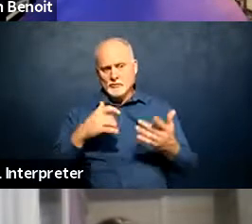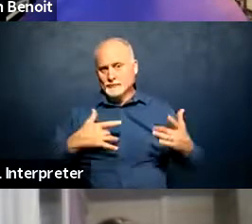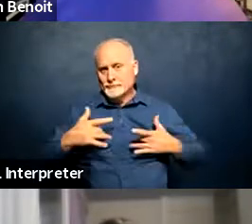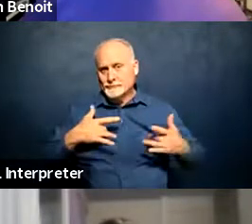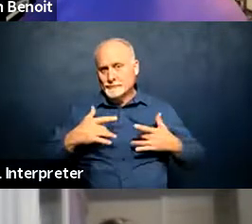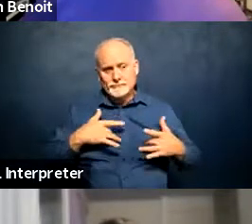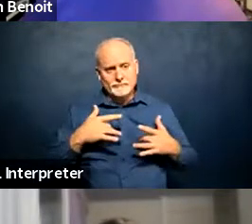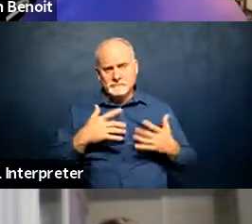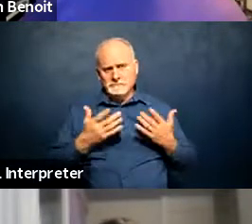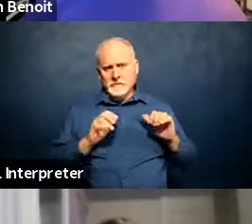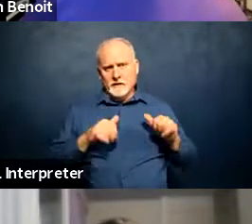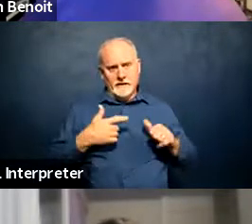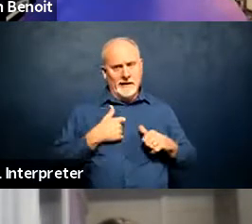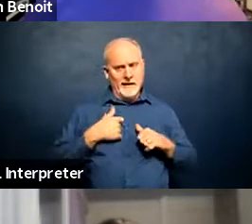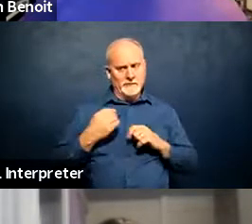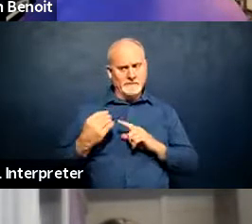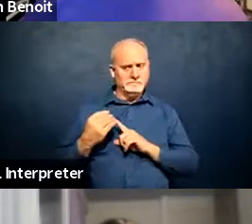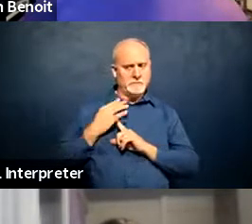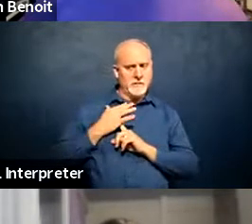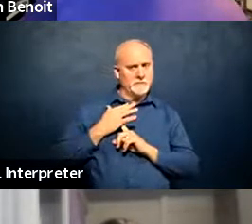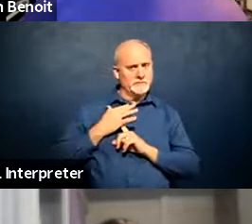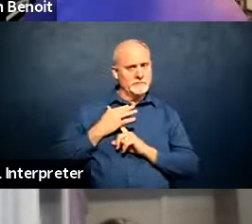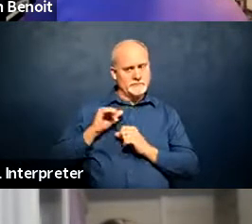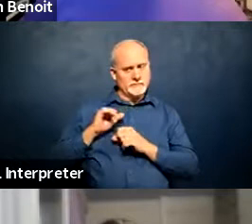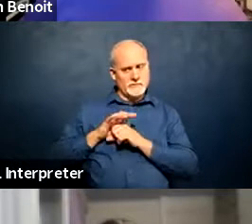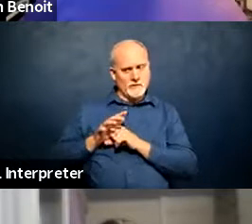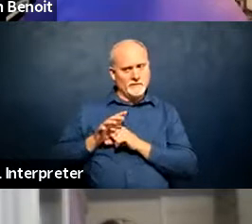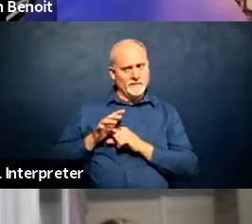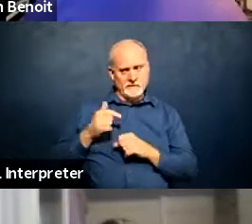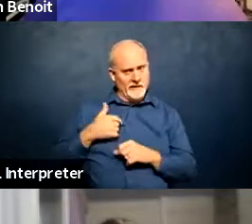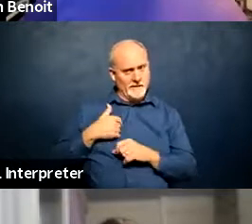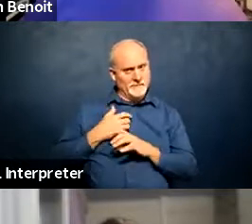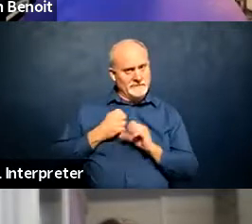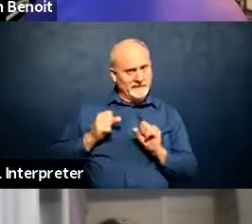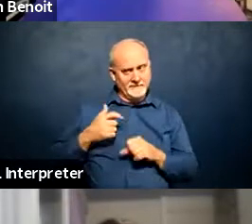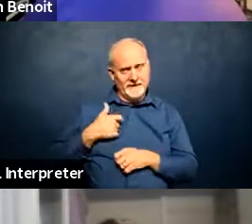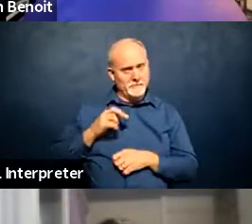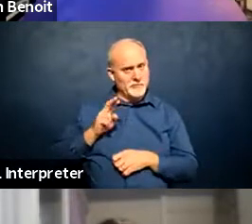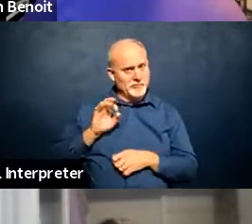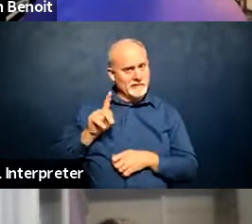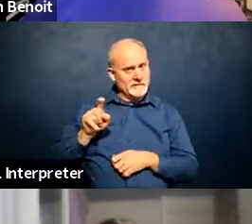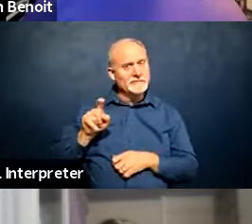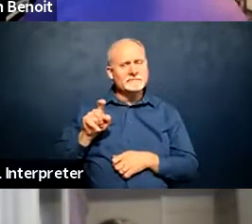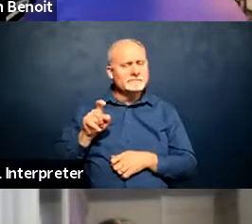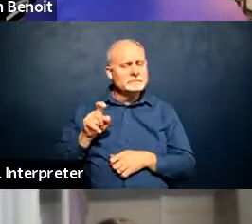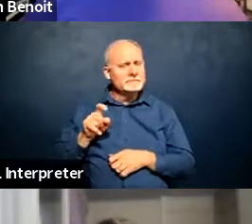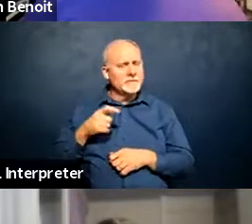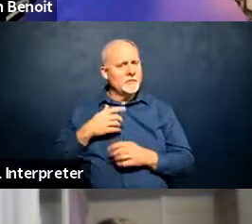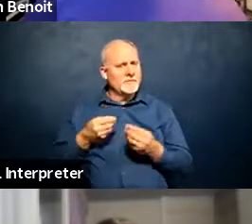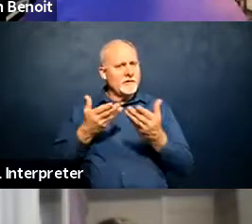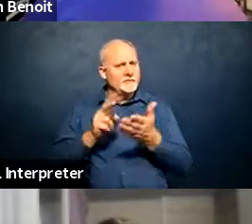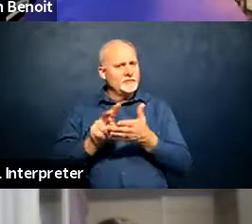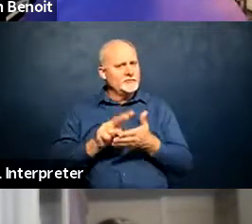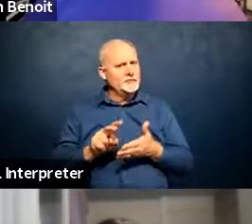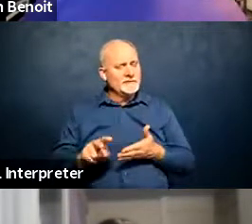their exposure and to clarify their overall risk status. So the plan that we have is